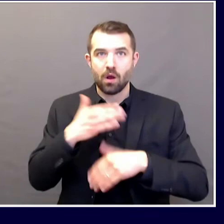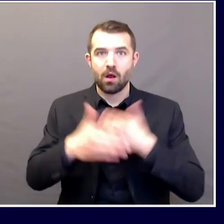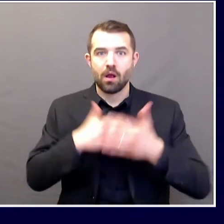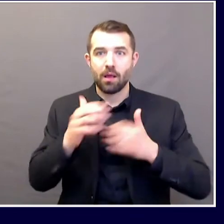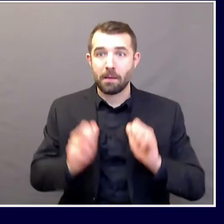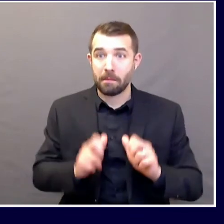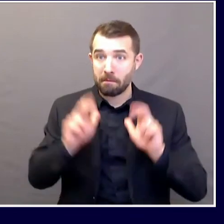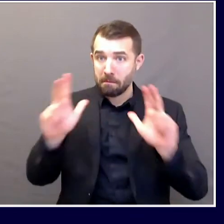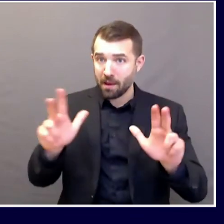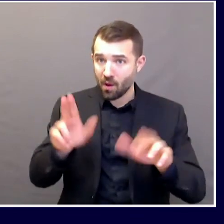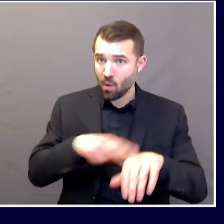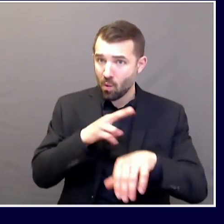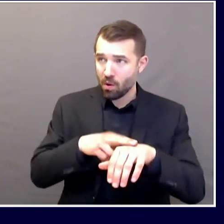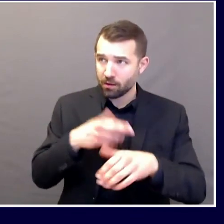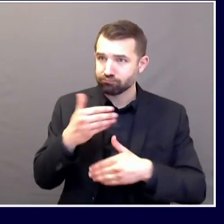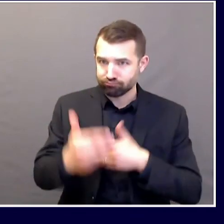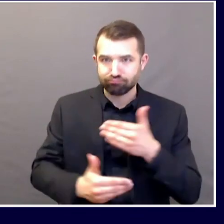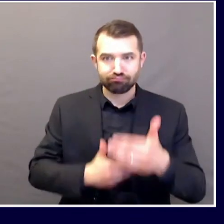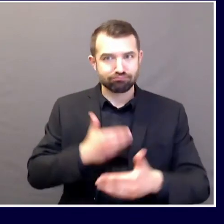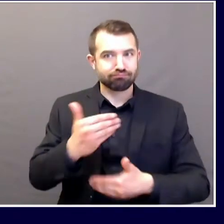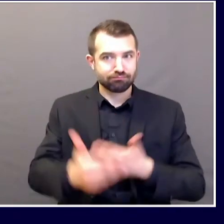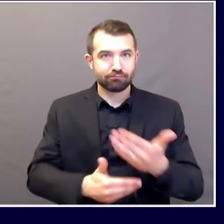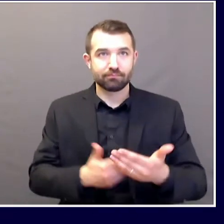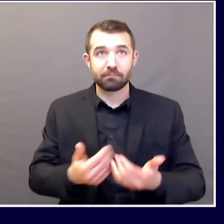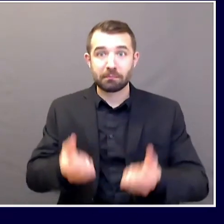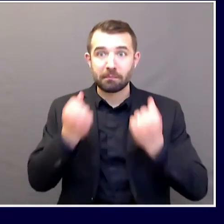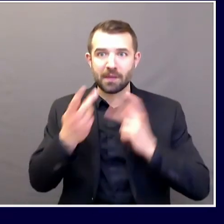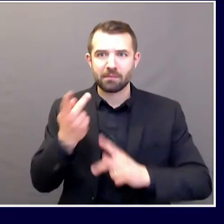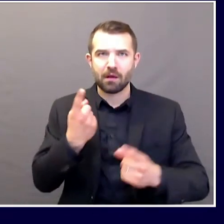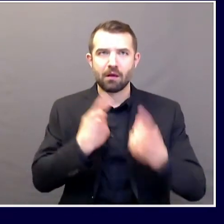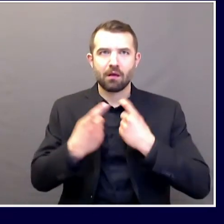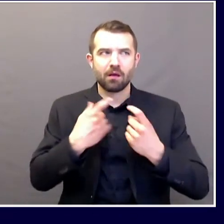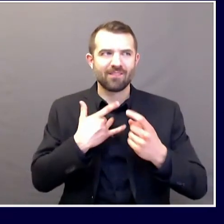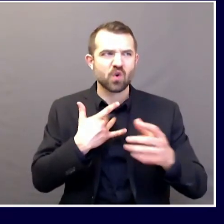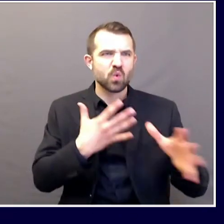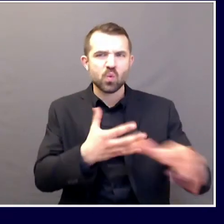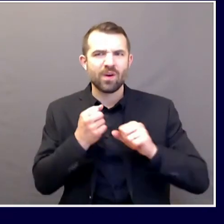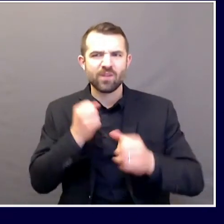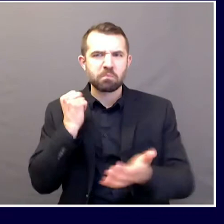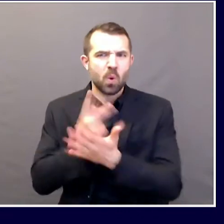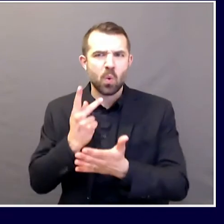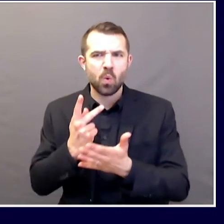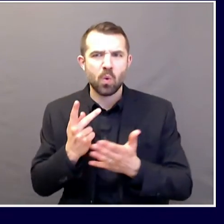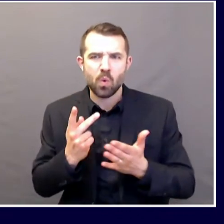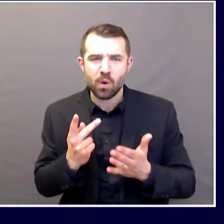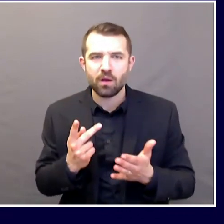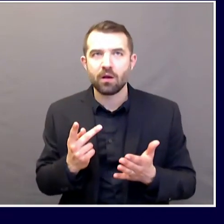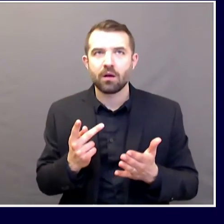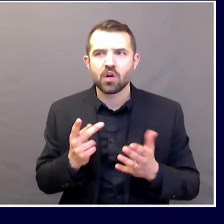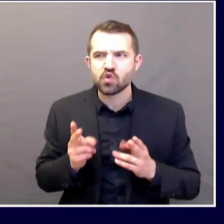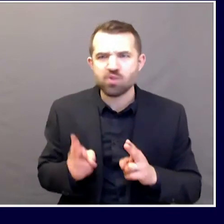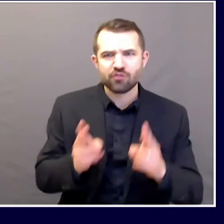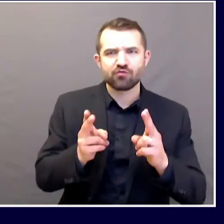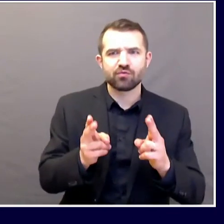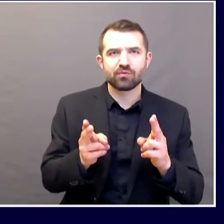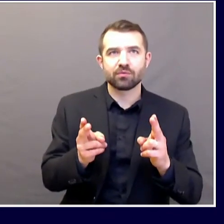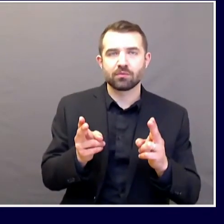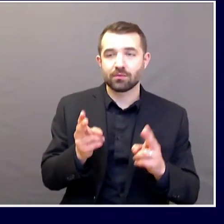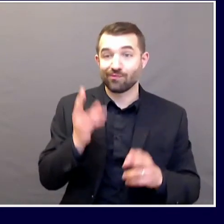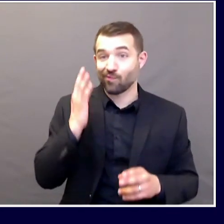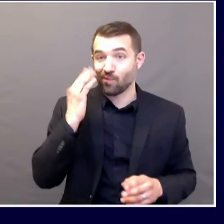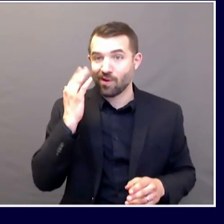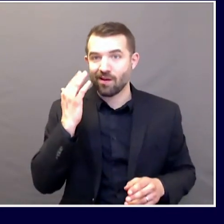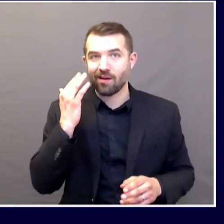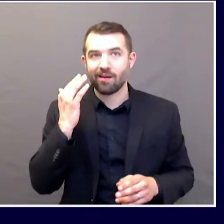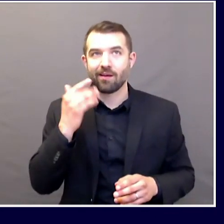development that so many folks have written to me or tweeted to me about, that speed of development was due to the sharing of